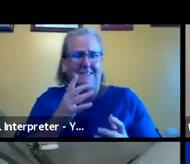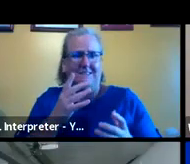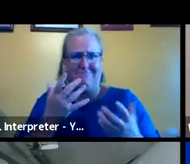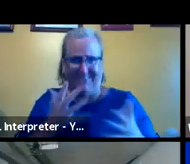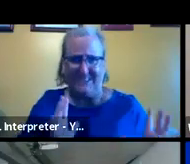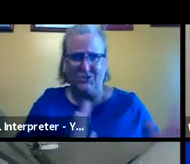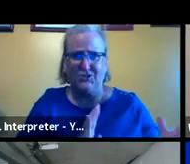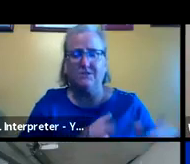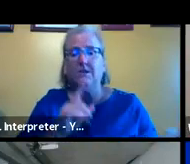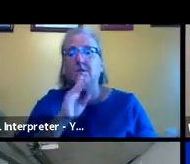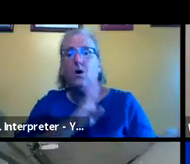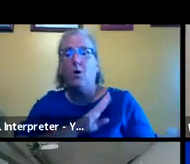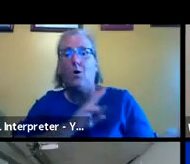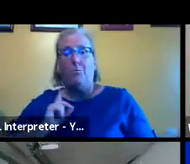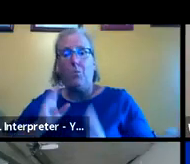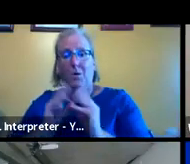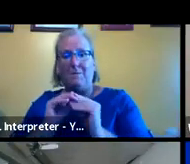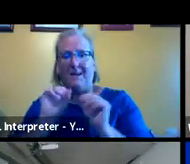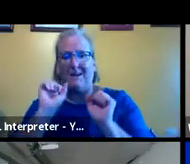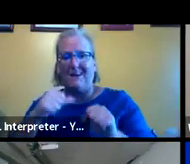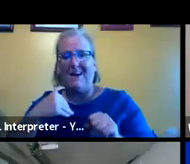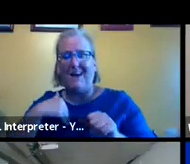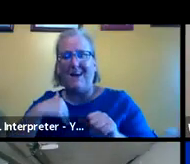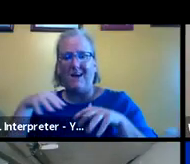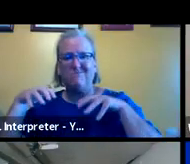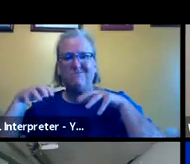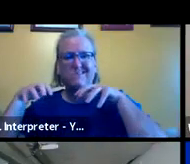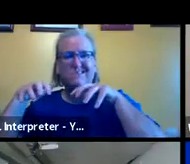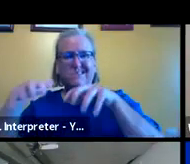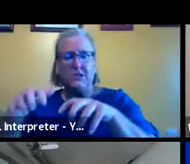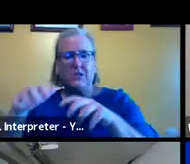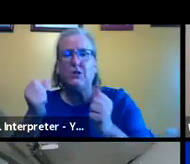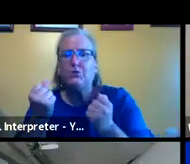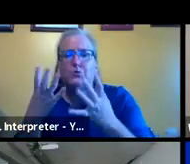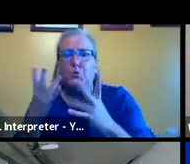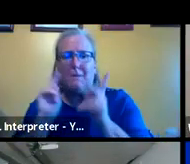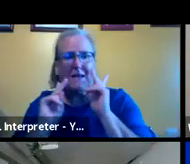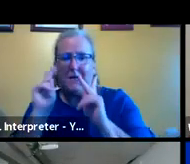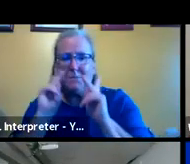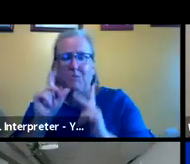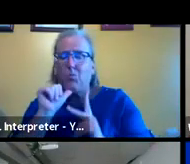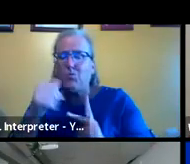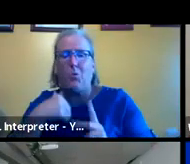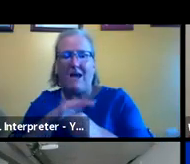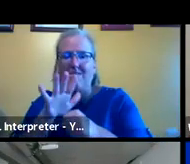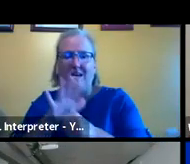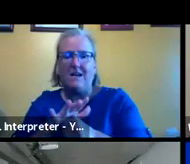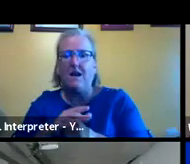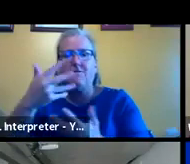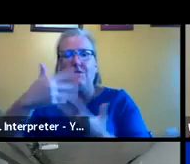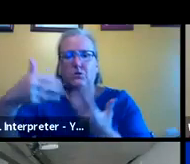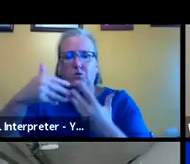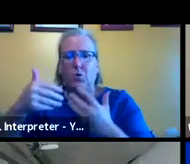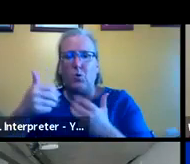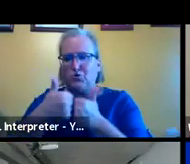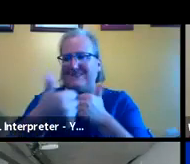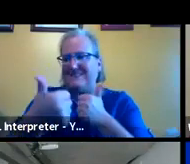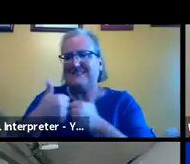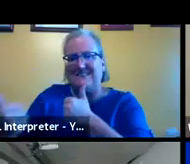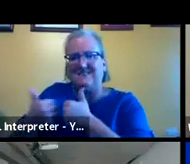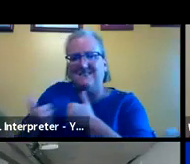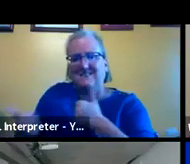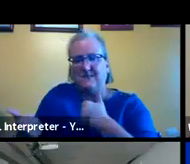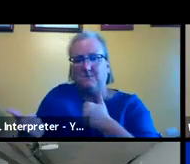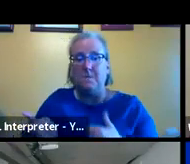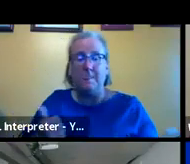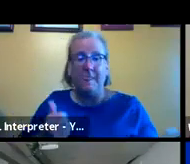Board meetings can result in crowded conditions that do not allow adequate social distancing. It is not known if there